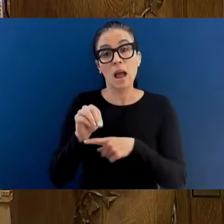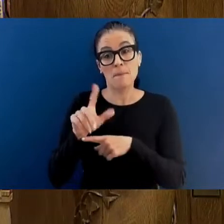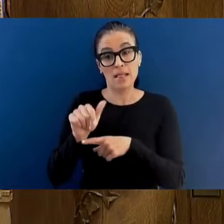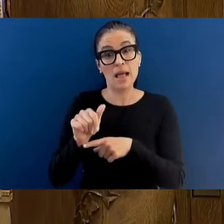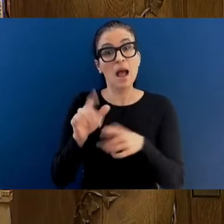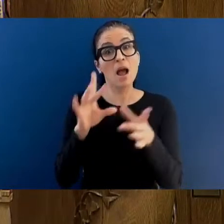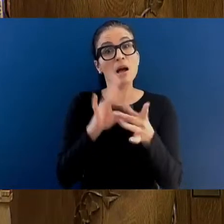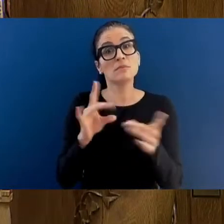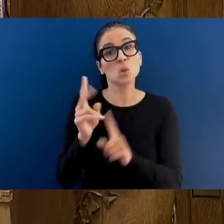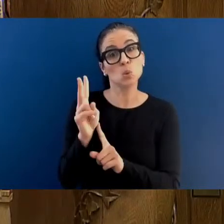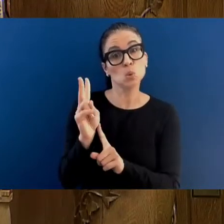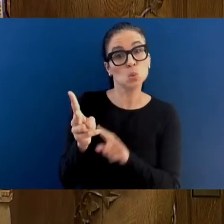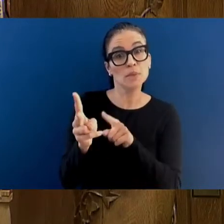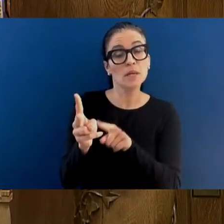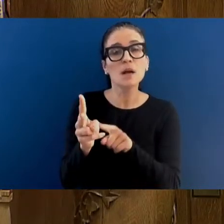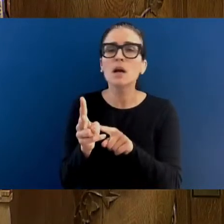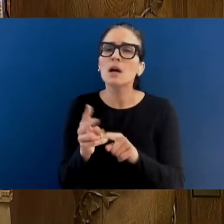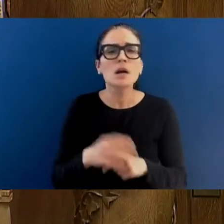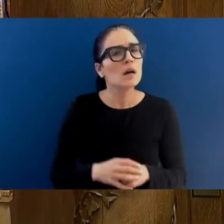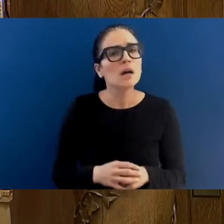non-partisan.